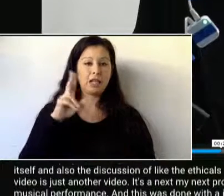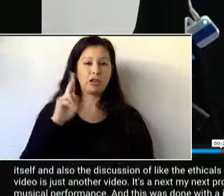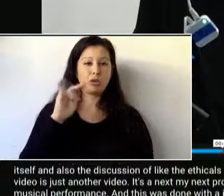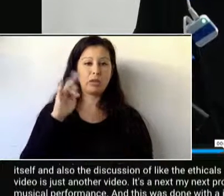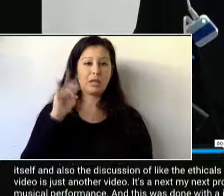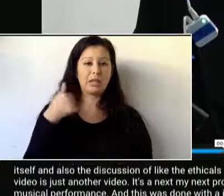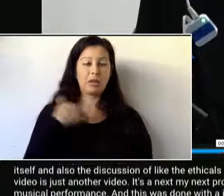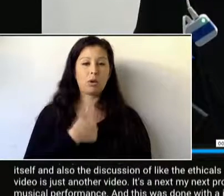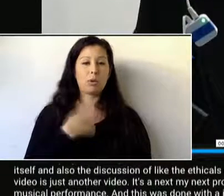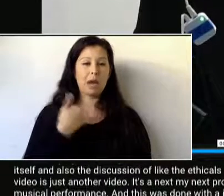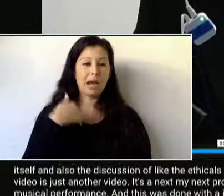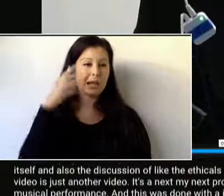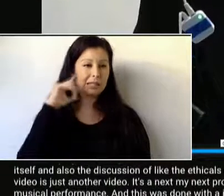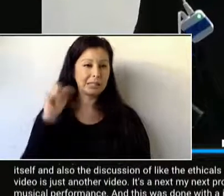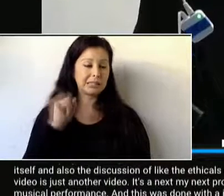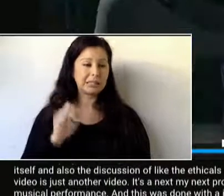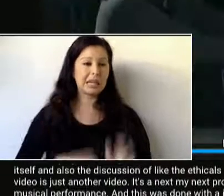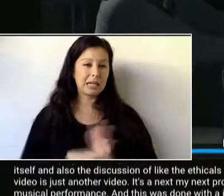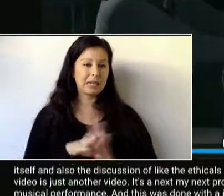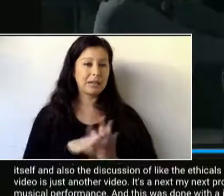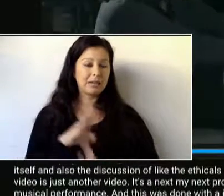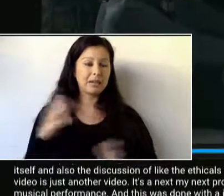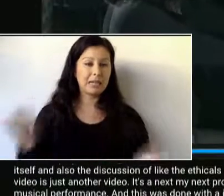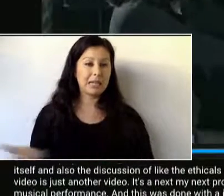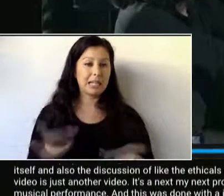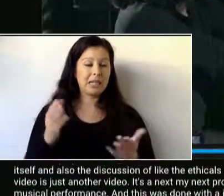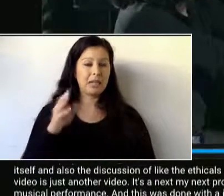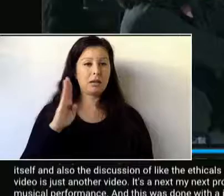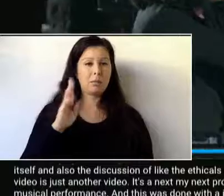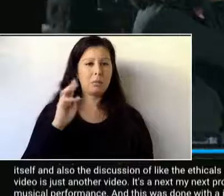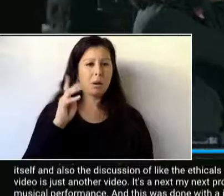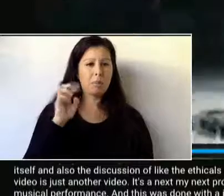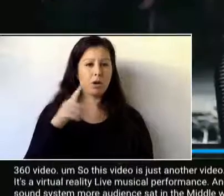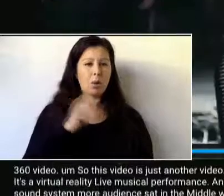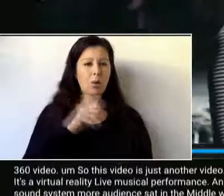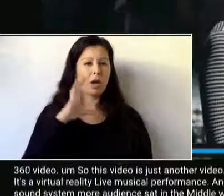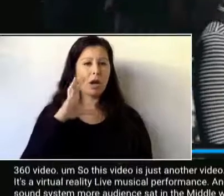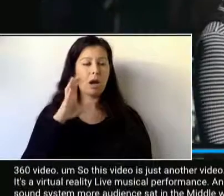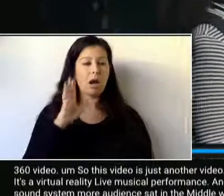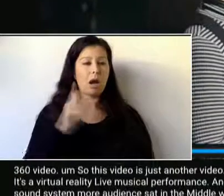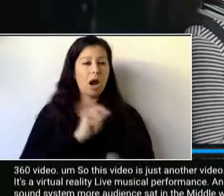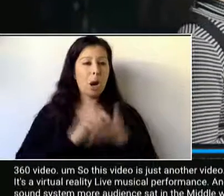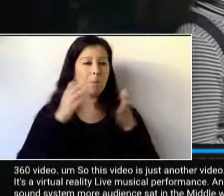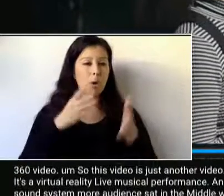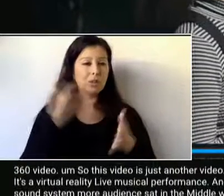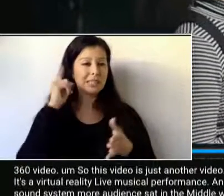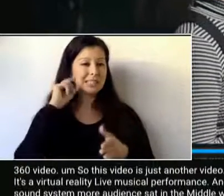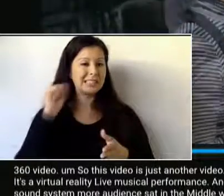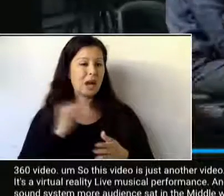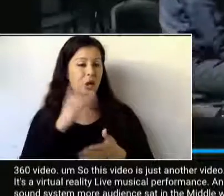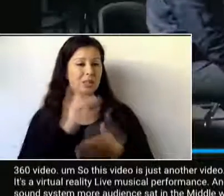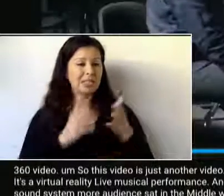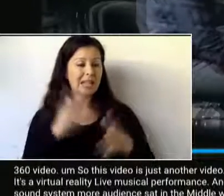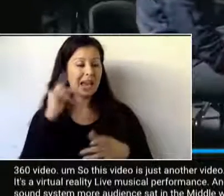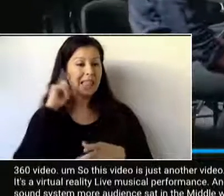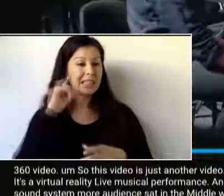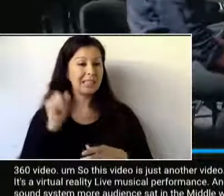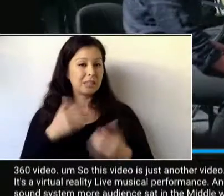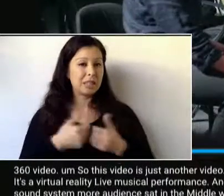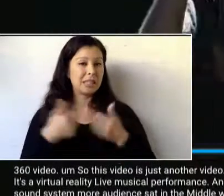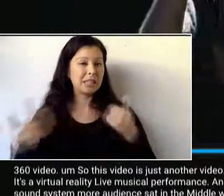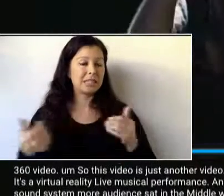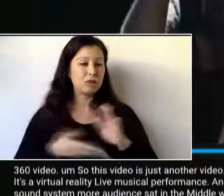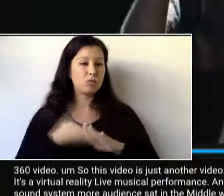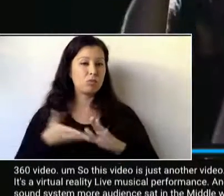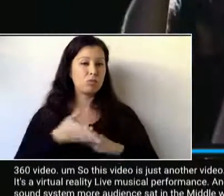we had the sound developed. Kieran Bumber, who is a composer and sound designer, designed the sound, and the sound was separate, running